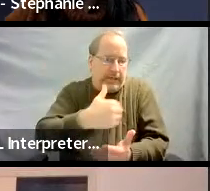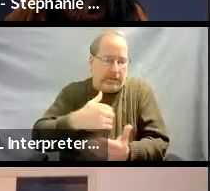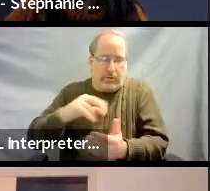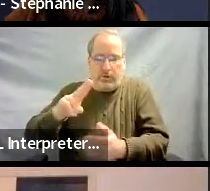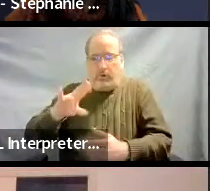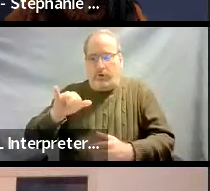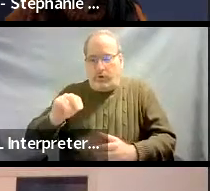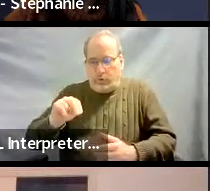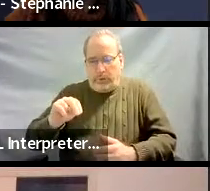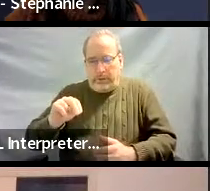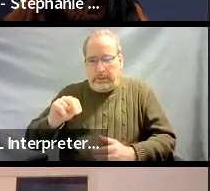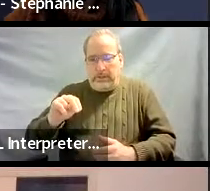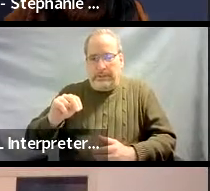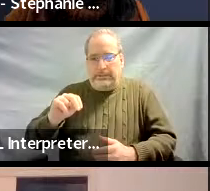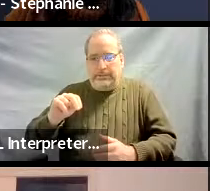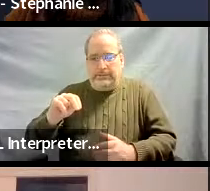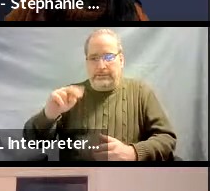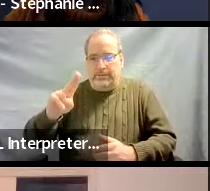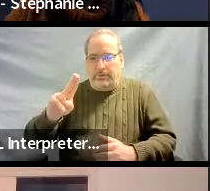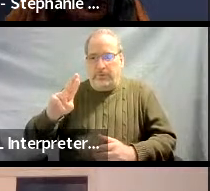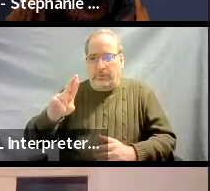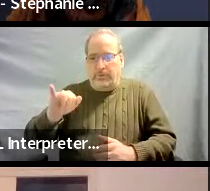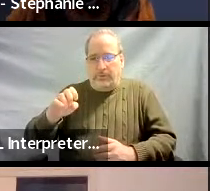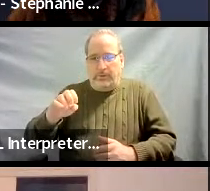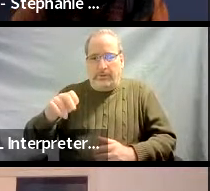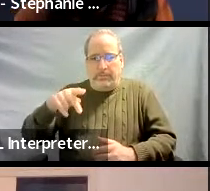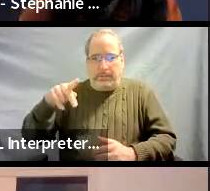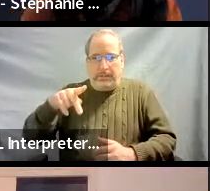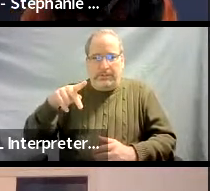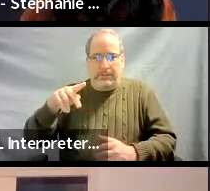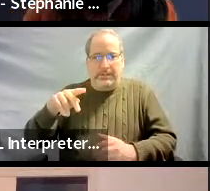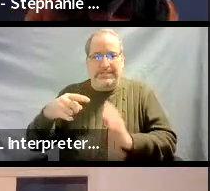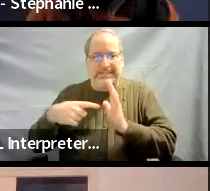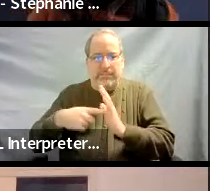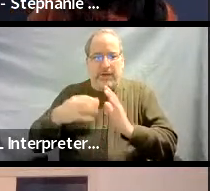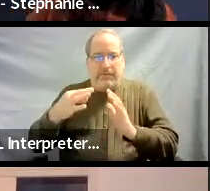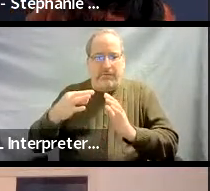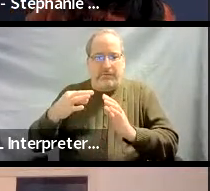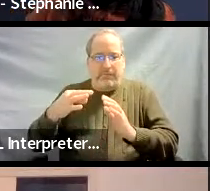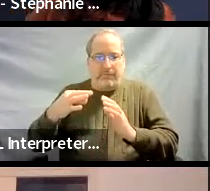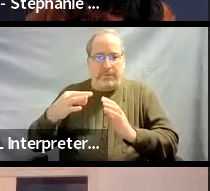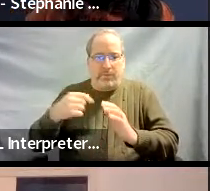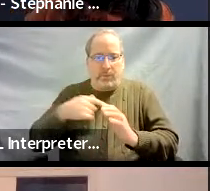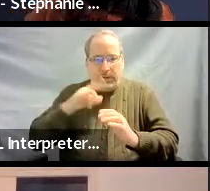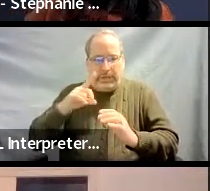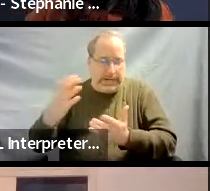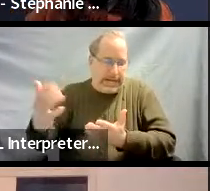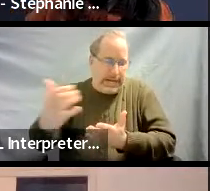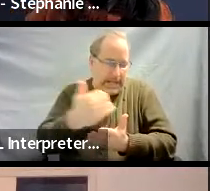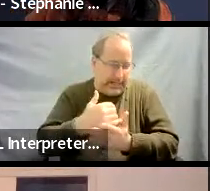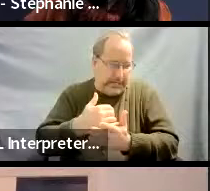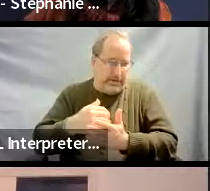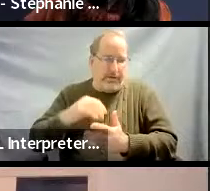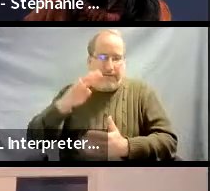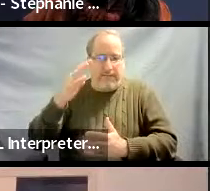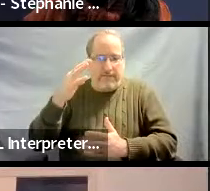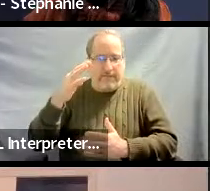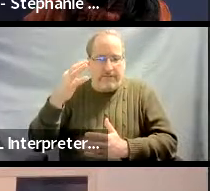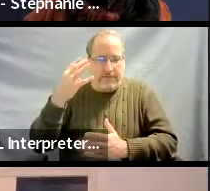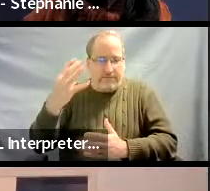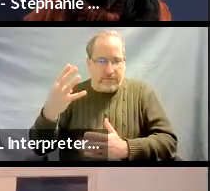samples from participating students at the school. We collected 4